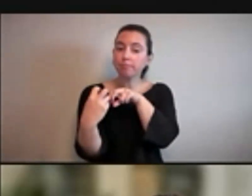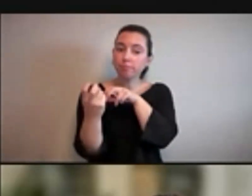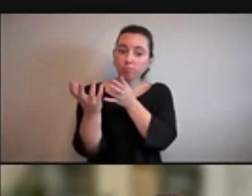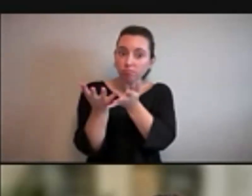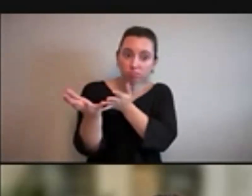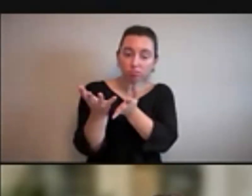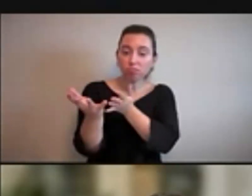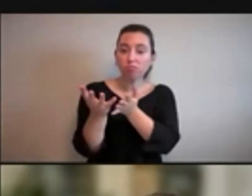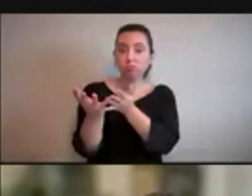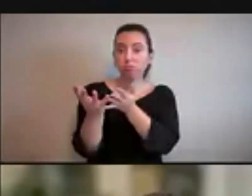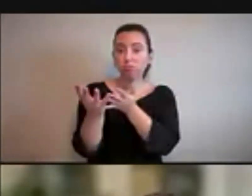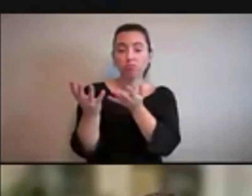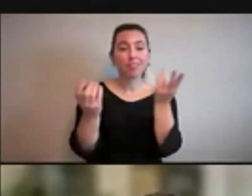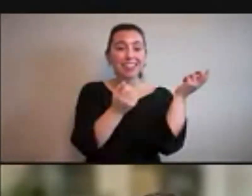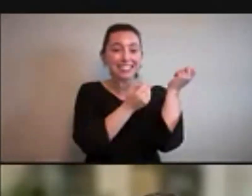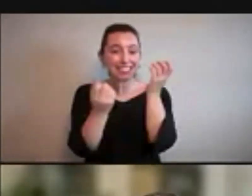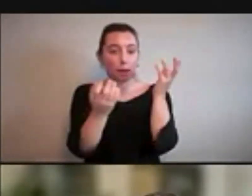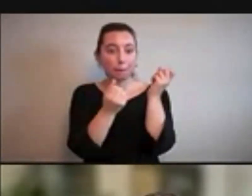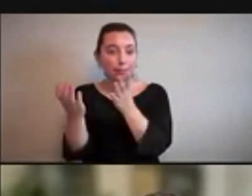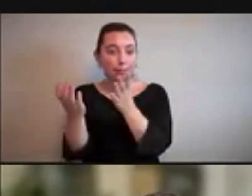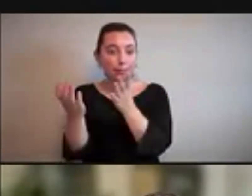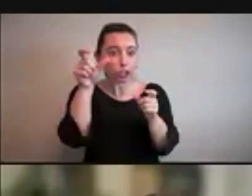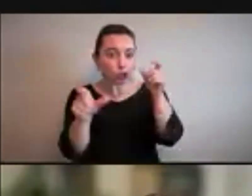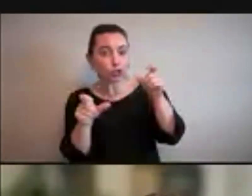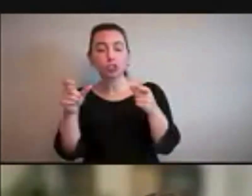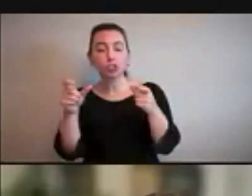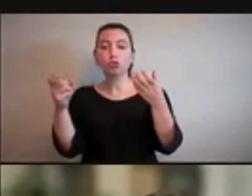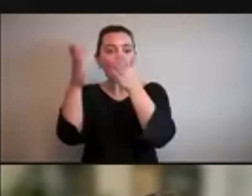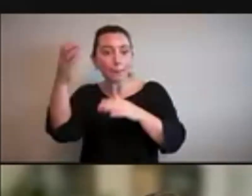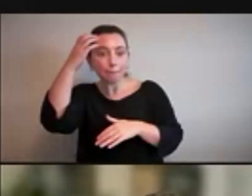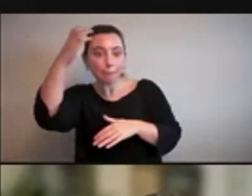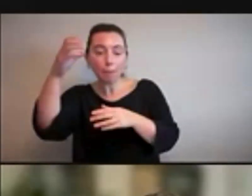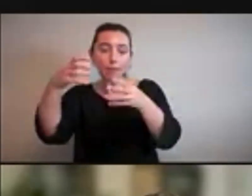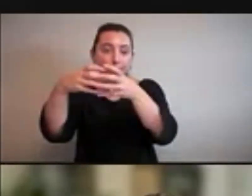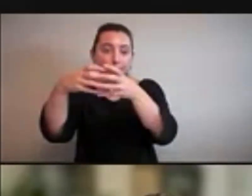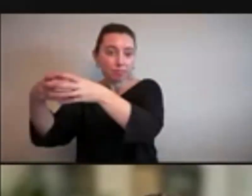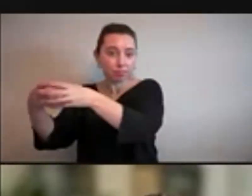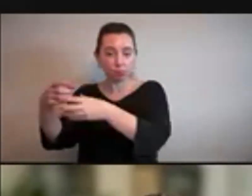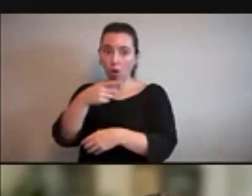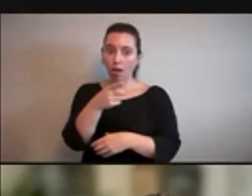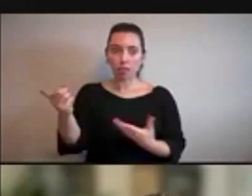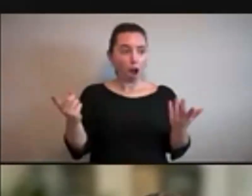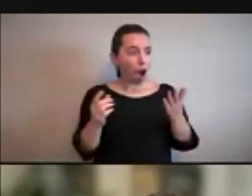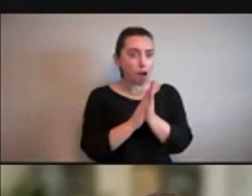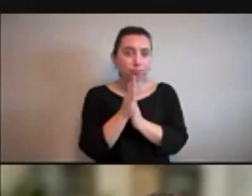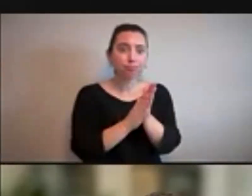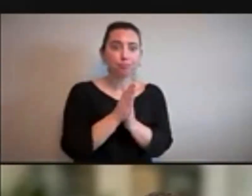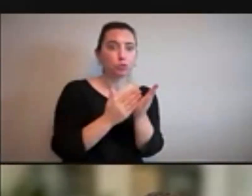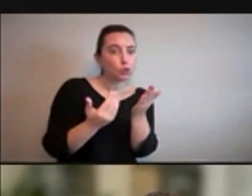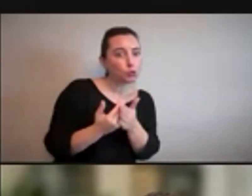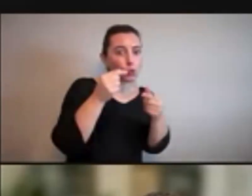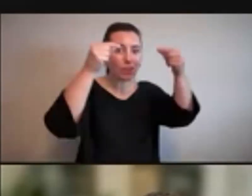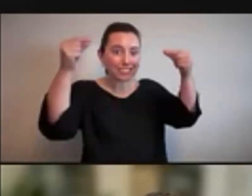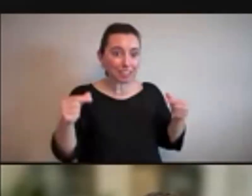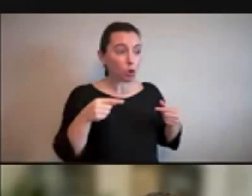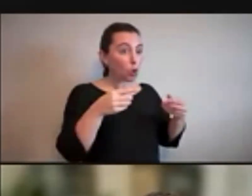the suppliers and the public bodies are in some way we can use excited to use a starting template, to use an